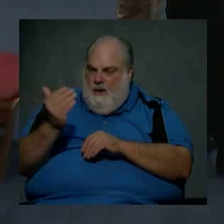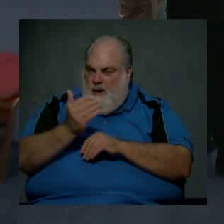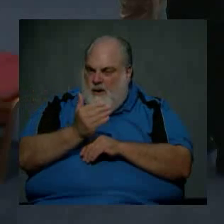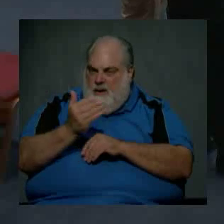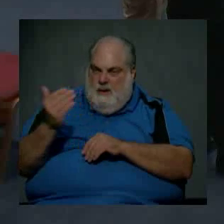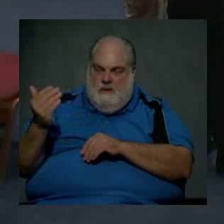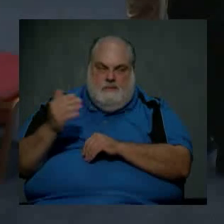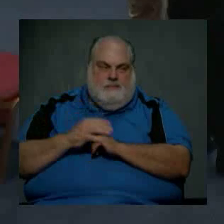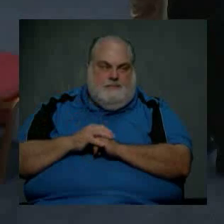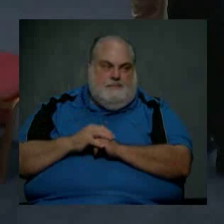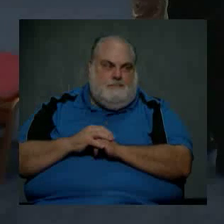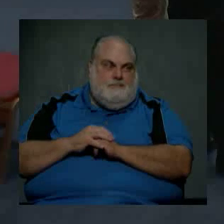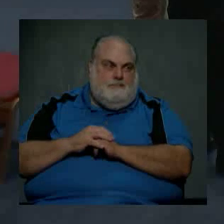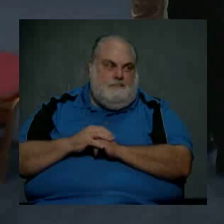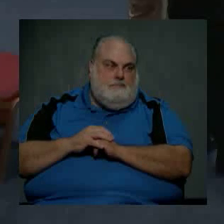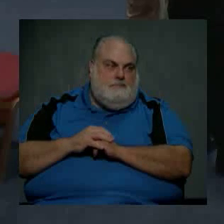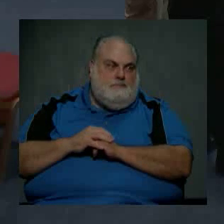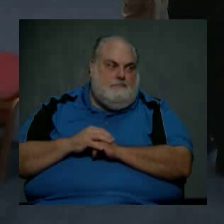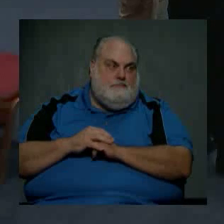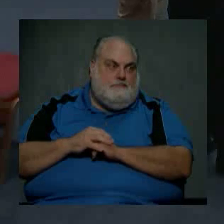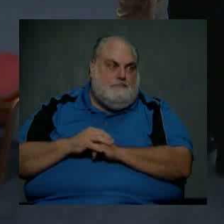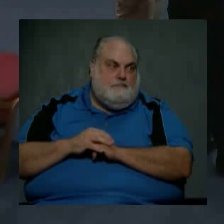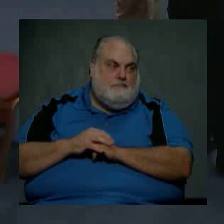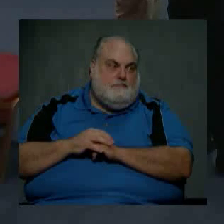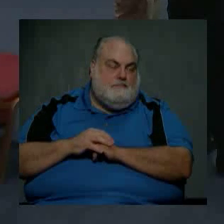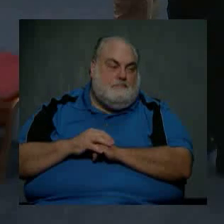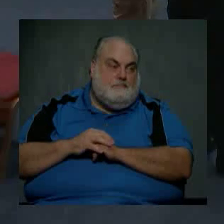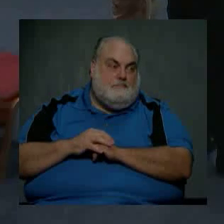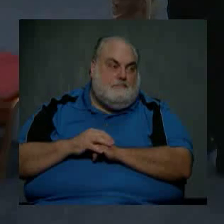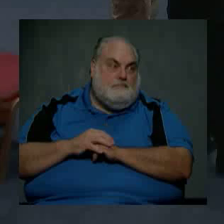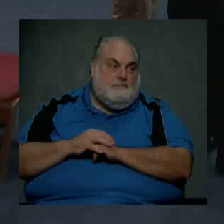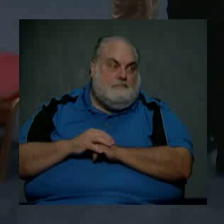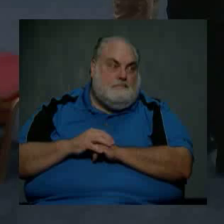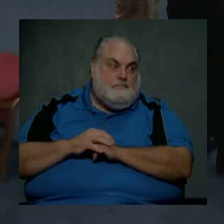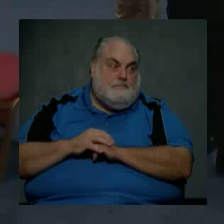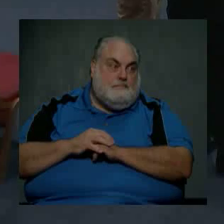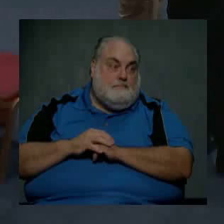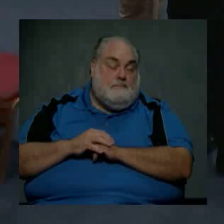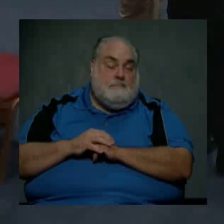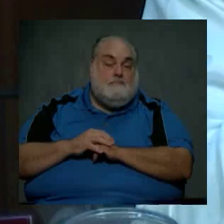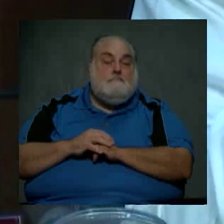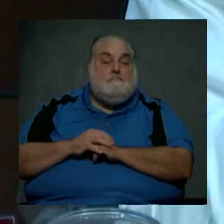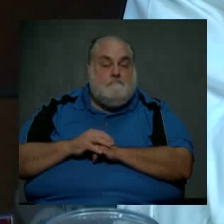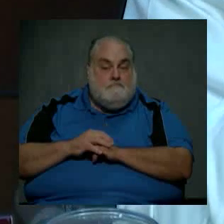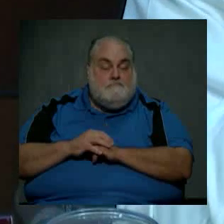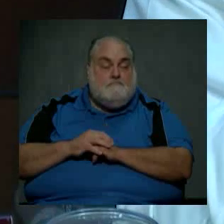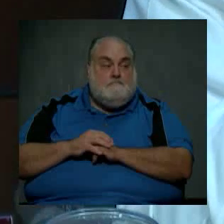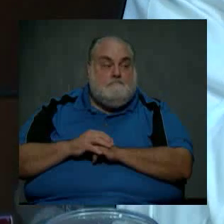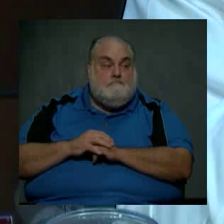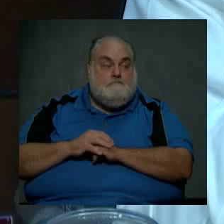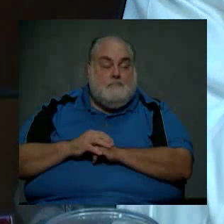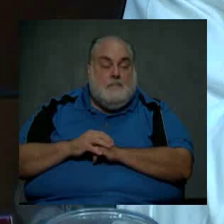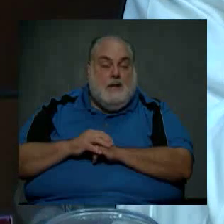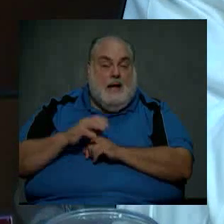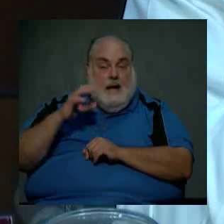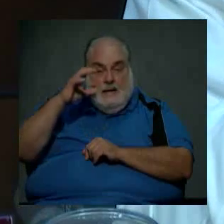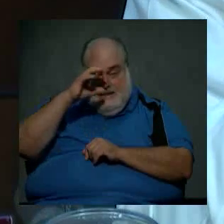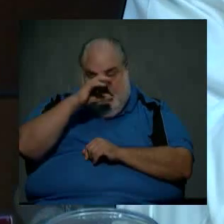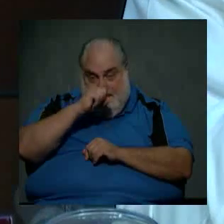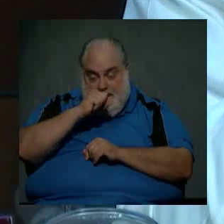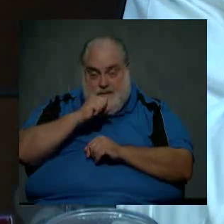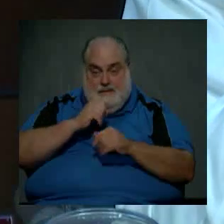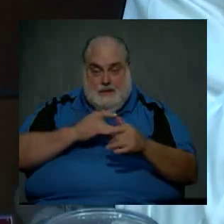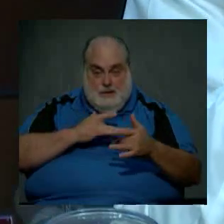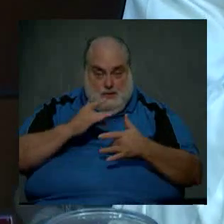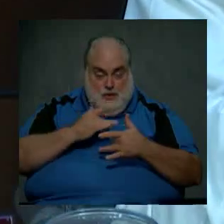guess, not to take up too much time, I guess the concern I would think